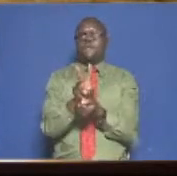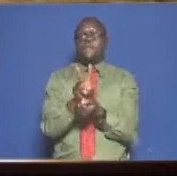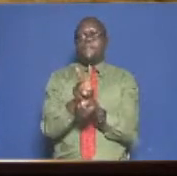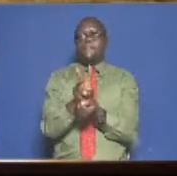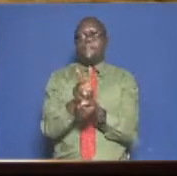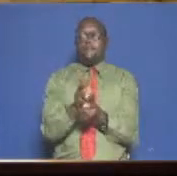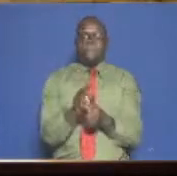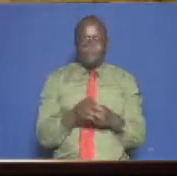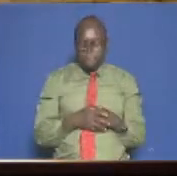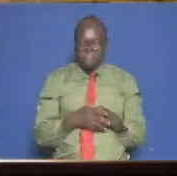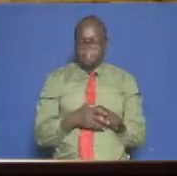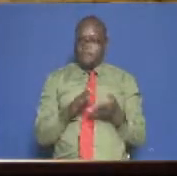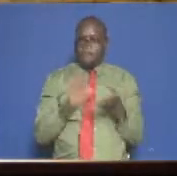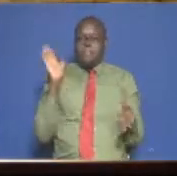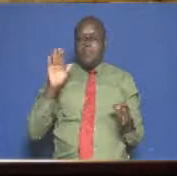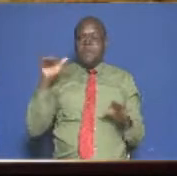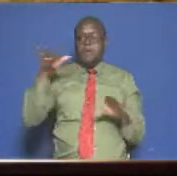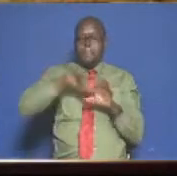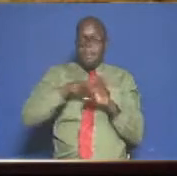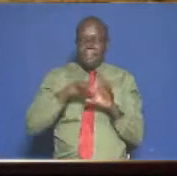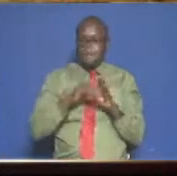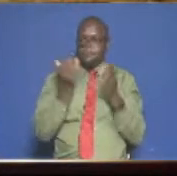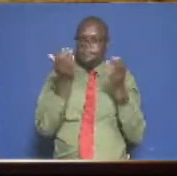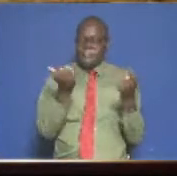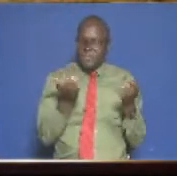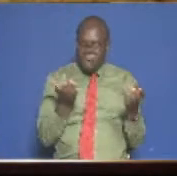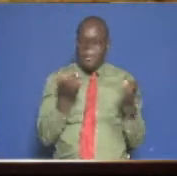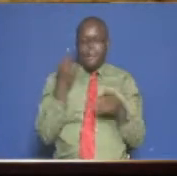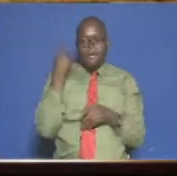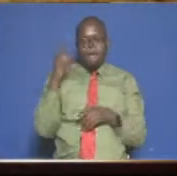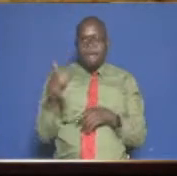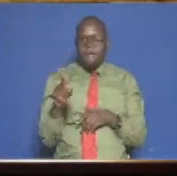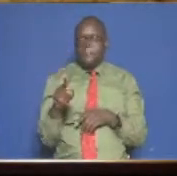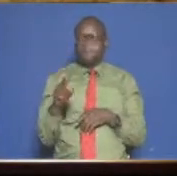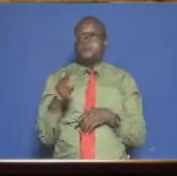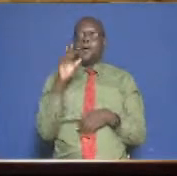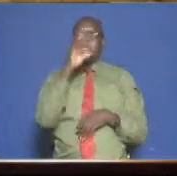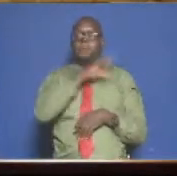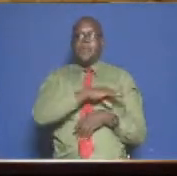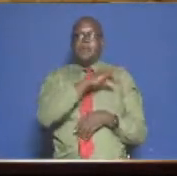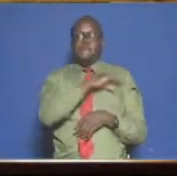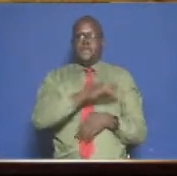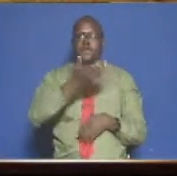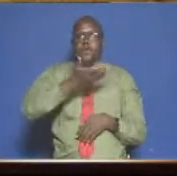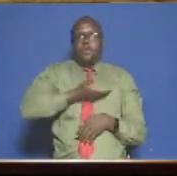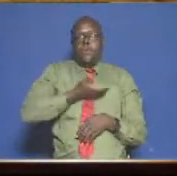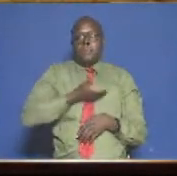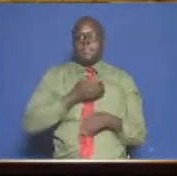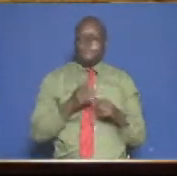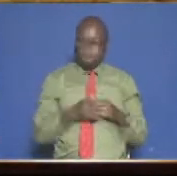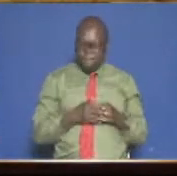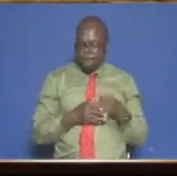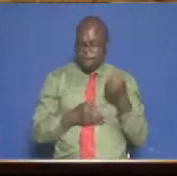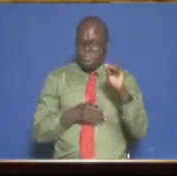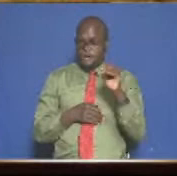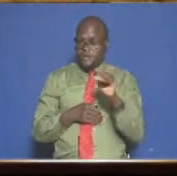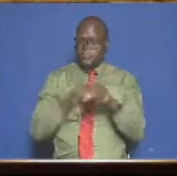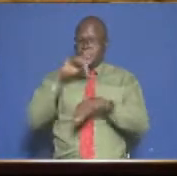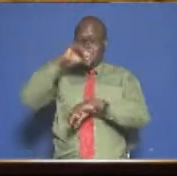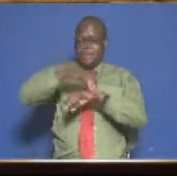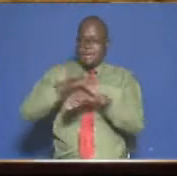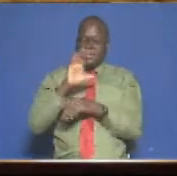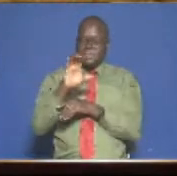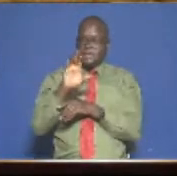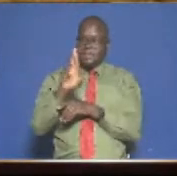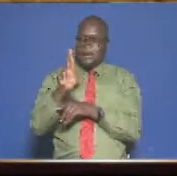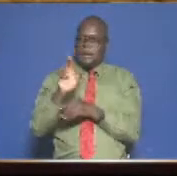in great numbers with the requirement for beneficial ownership. So get the CR12 so